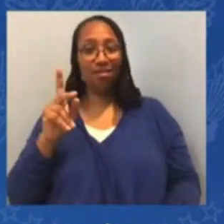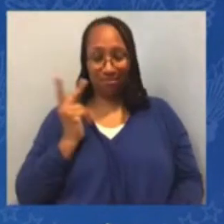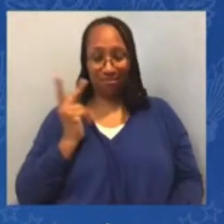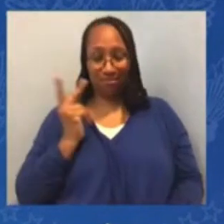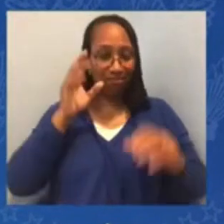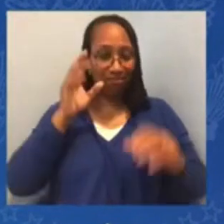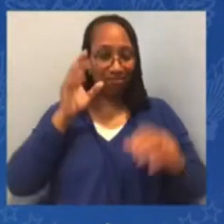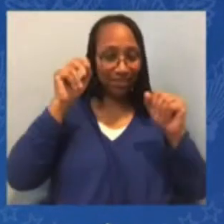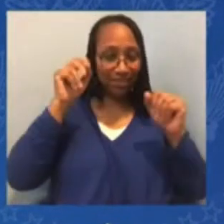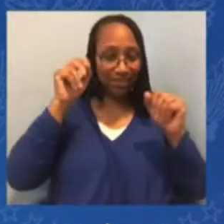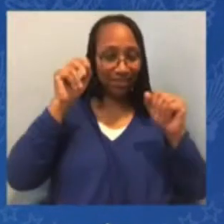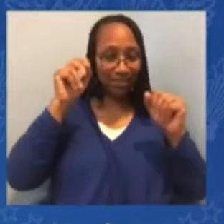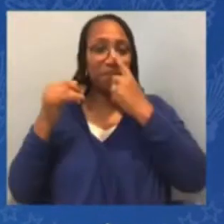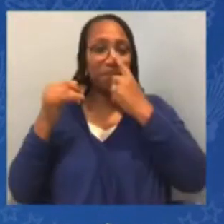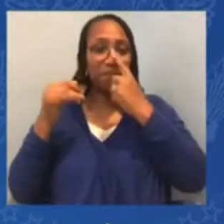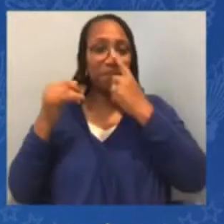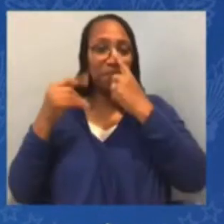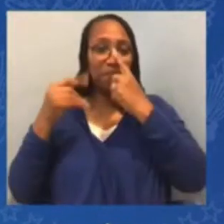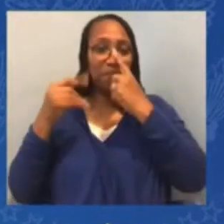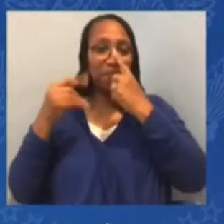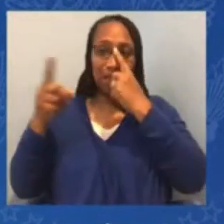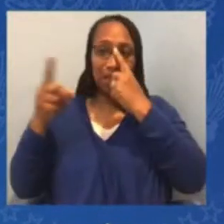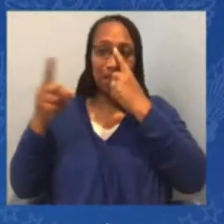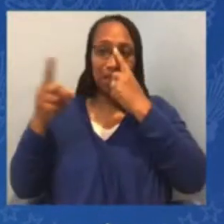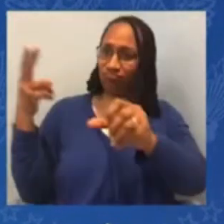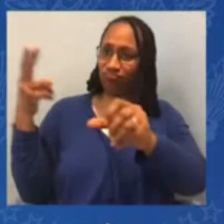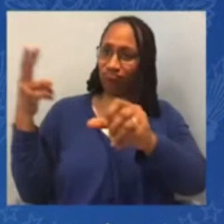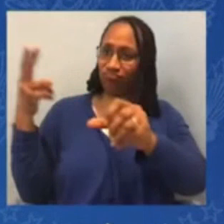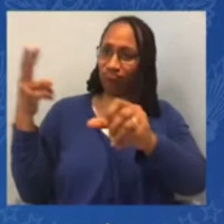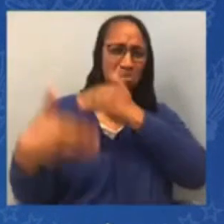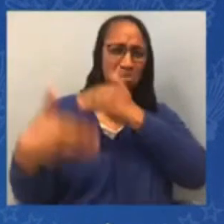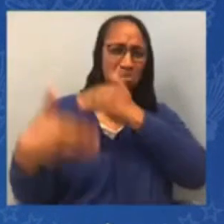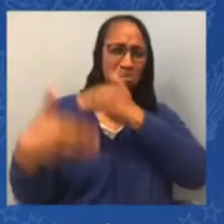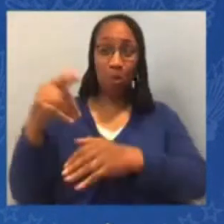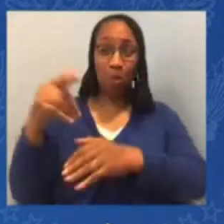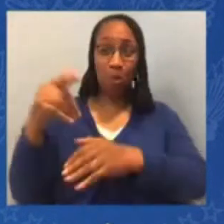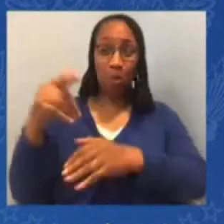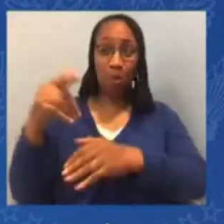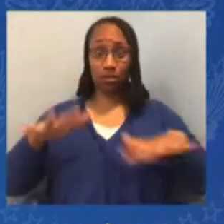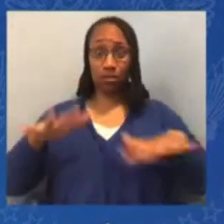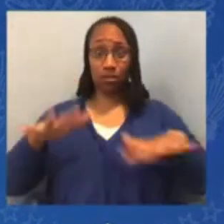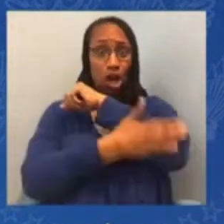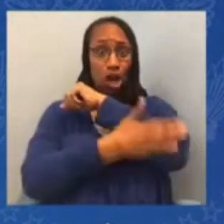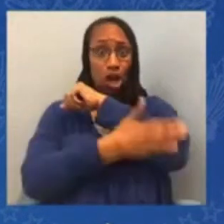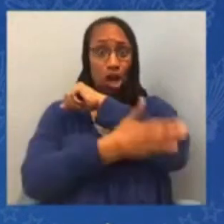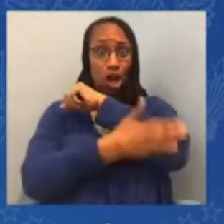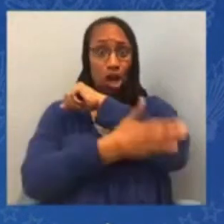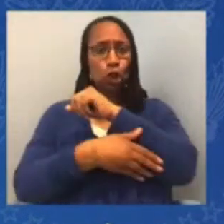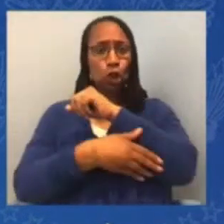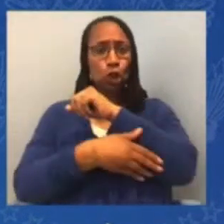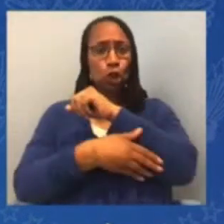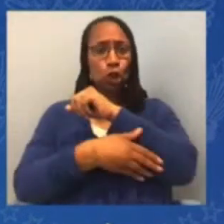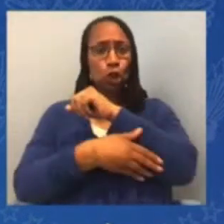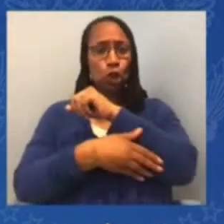forever. You've never forgotten that feeling. You've never given up on something that